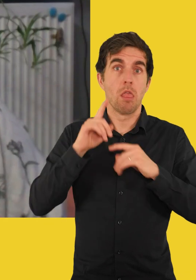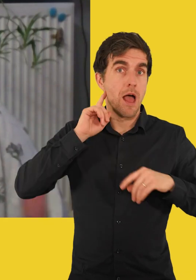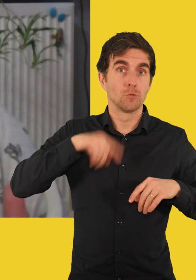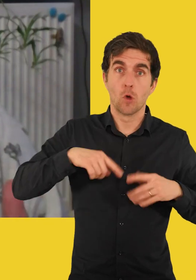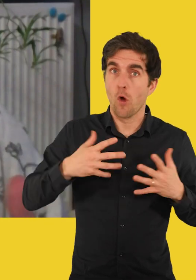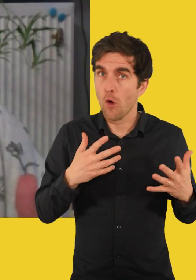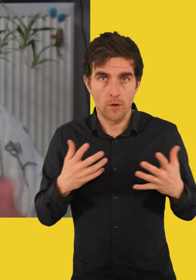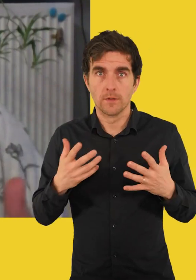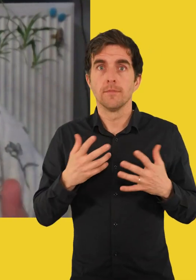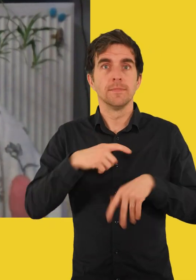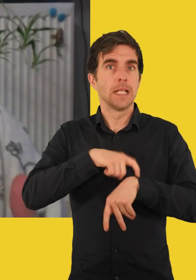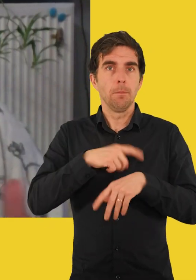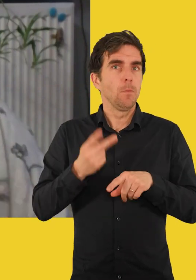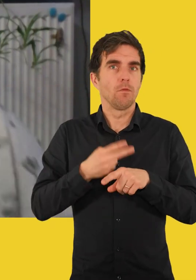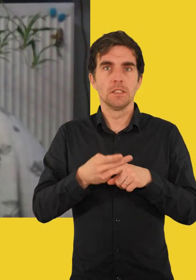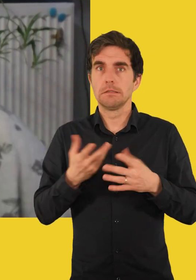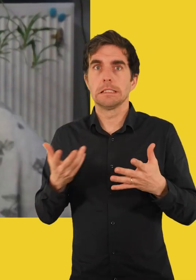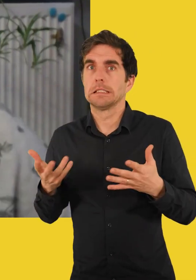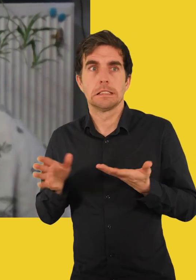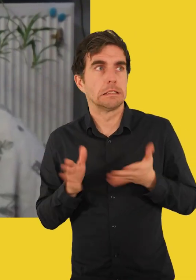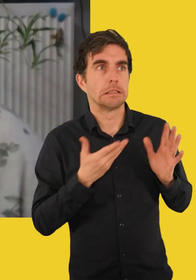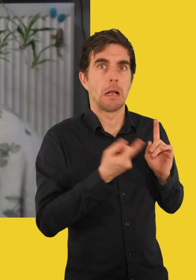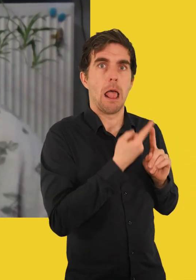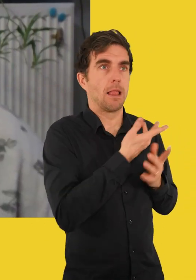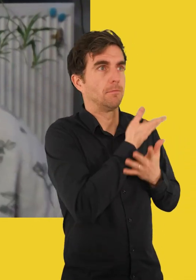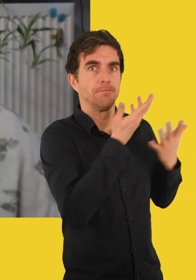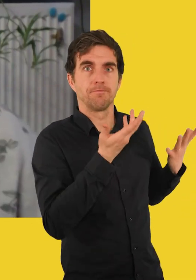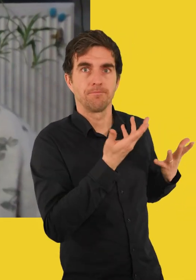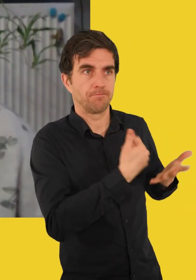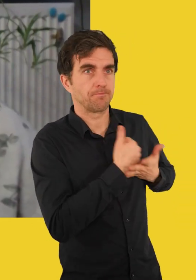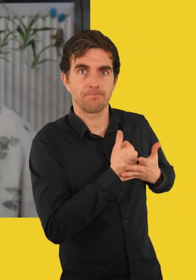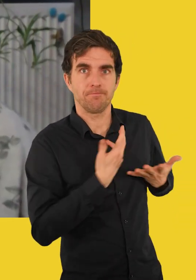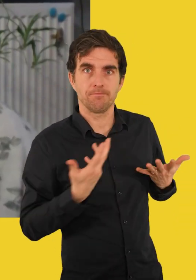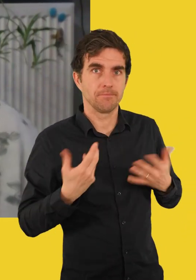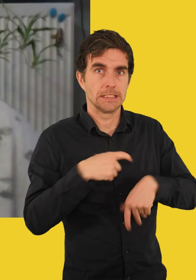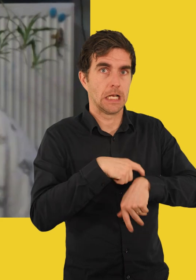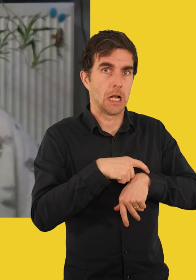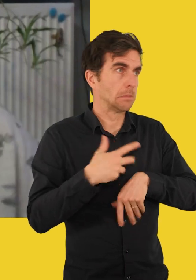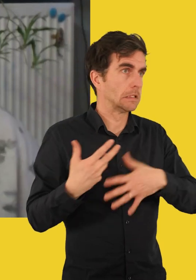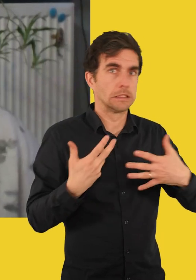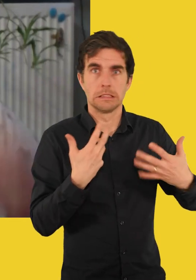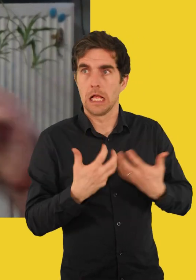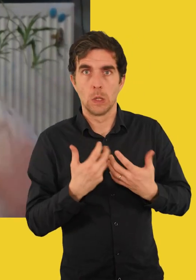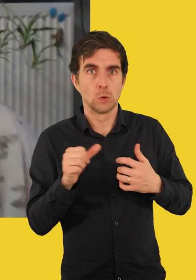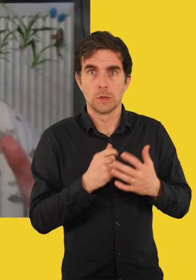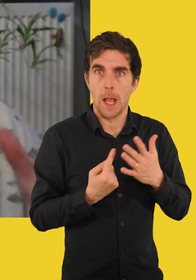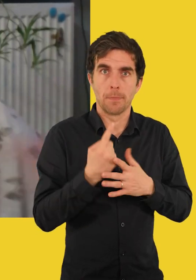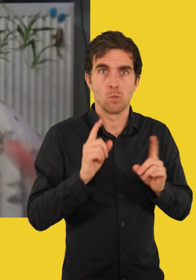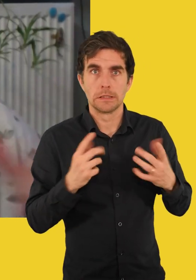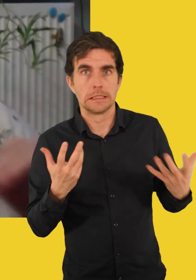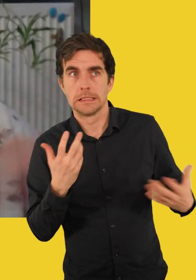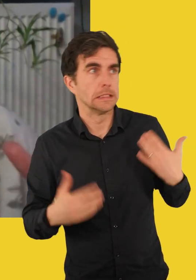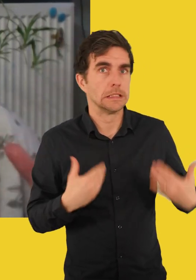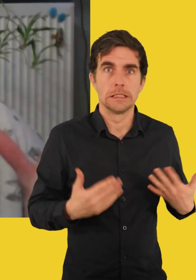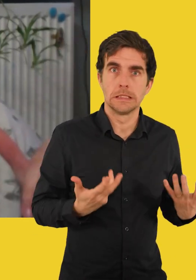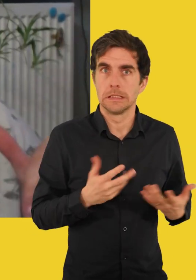deprioritized, your notion of time often shifts from an external experience of a clock dictating what should happen when,